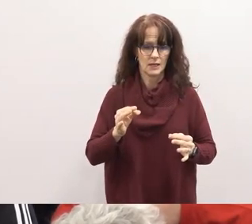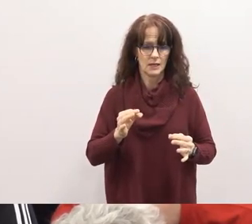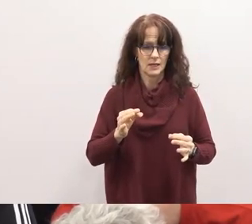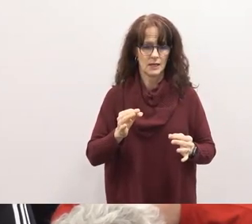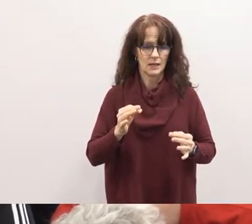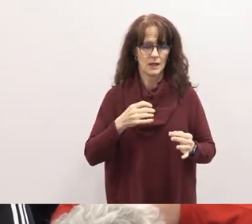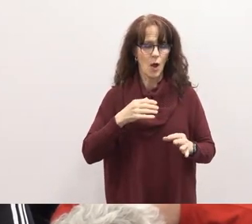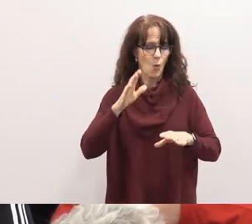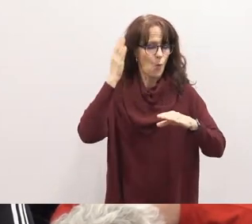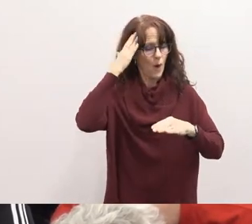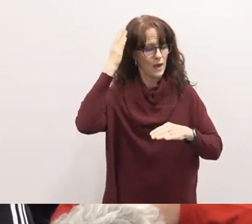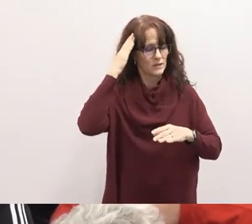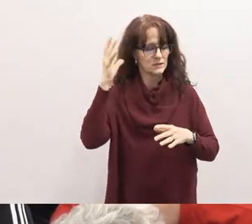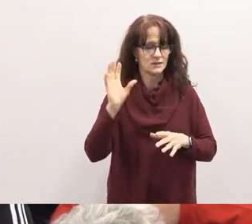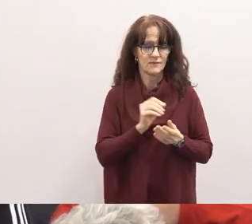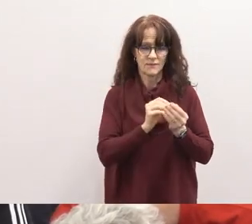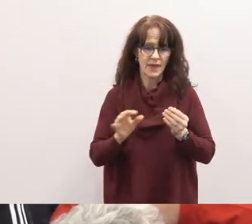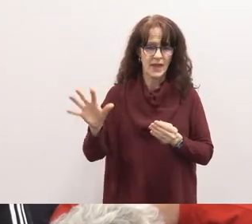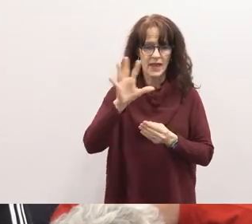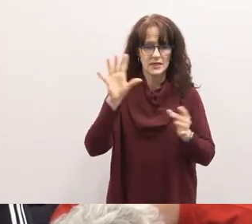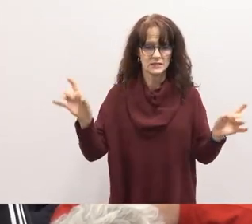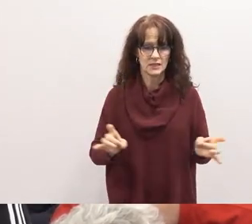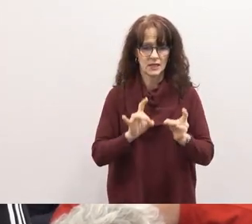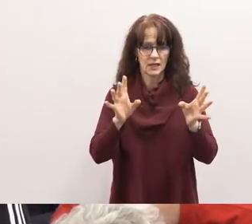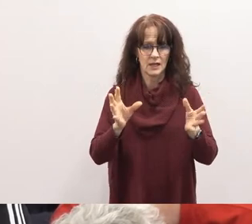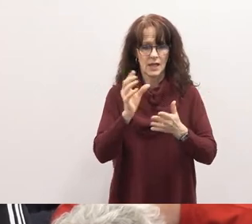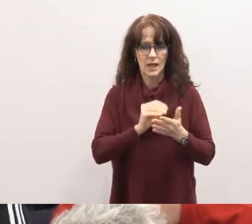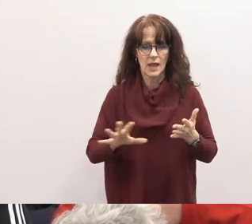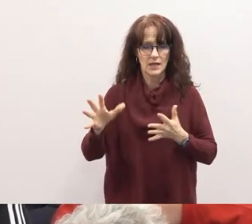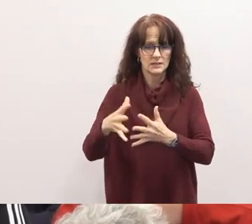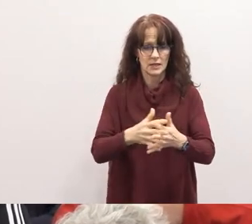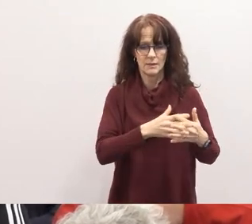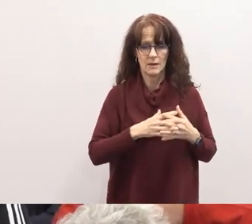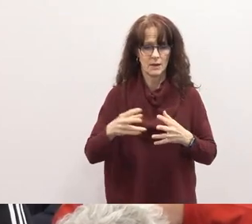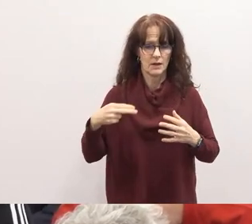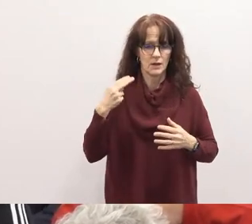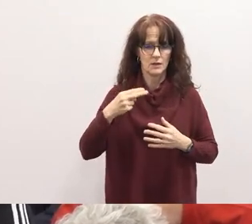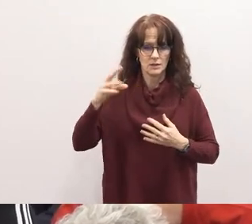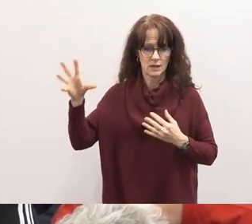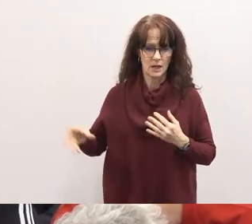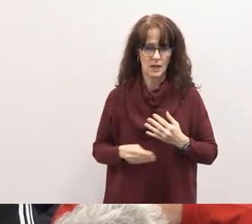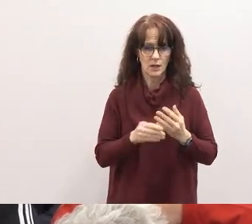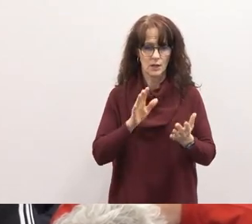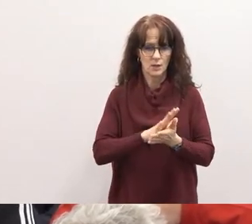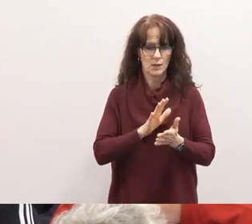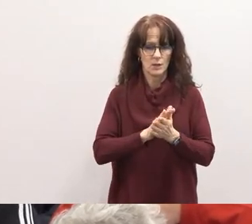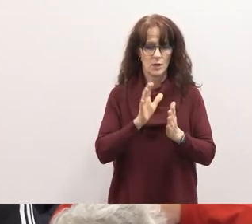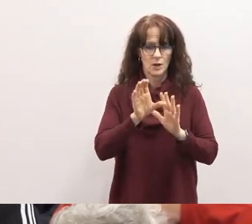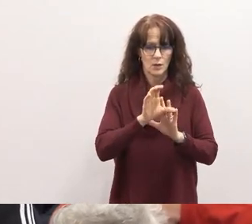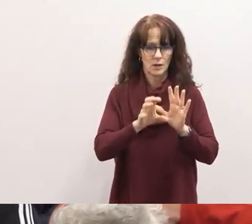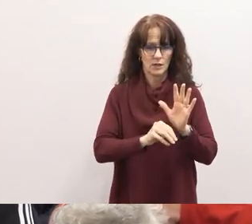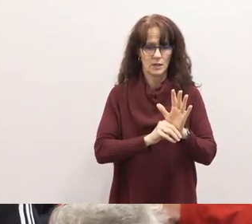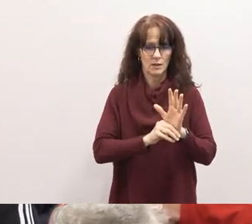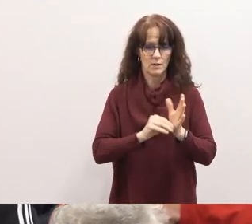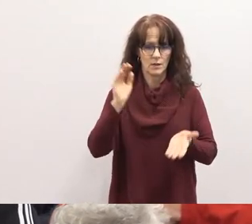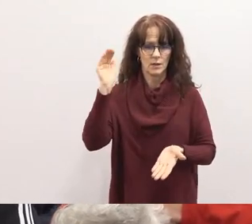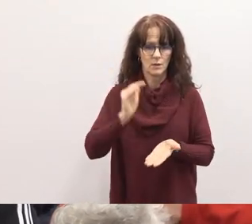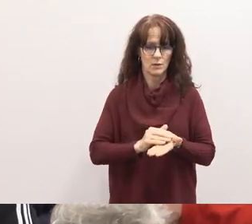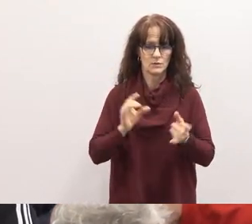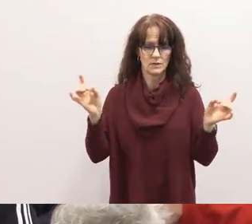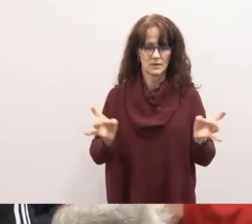hate through a poem and how Asian American history should be added to our school's curriculum to reduce the